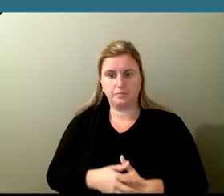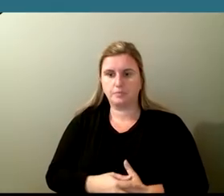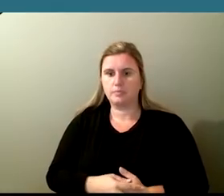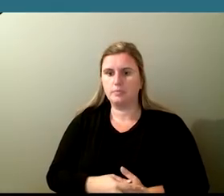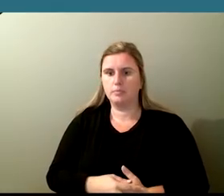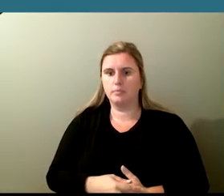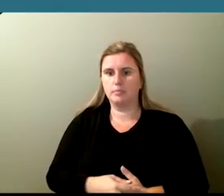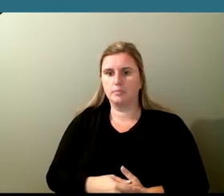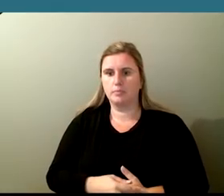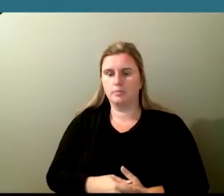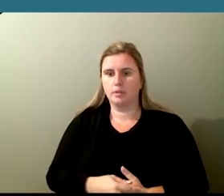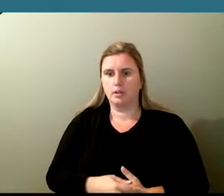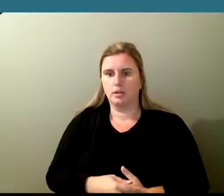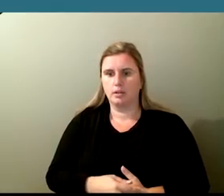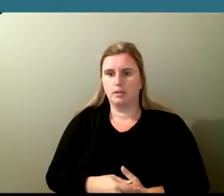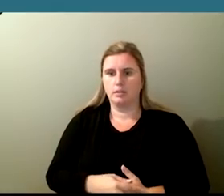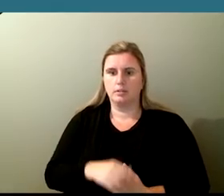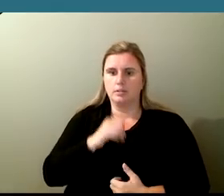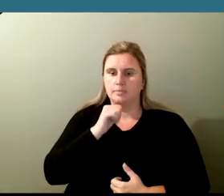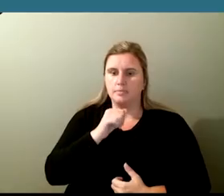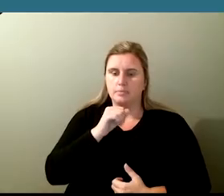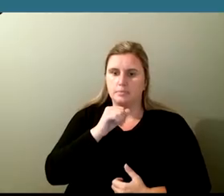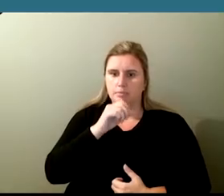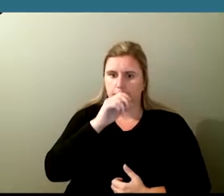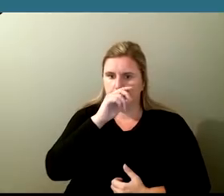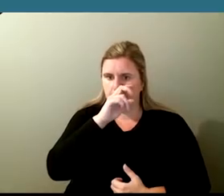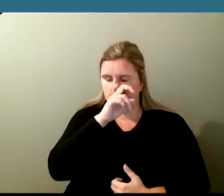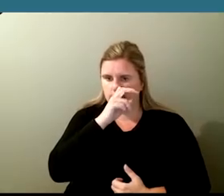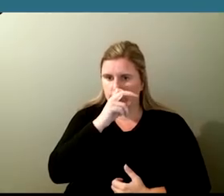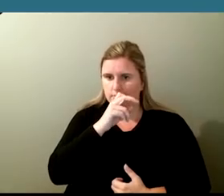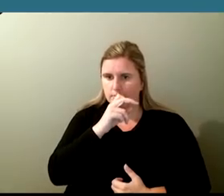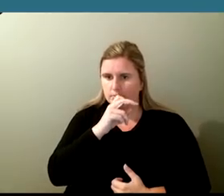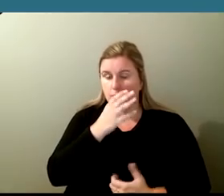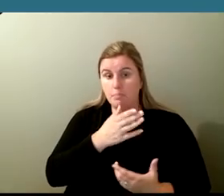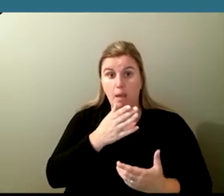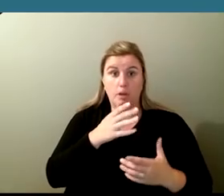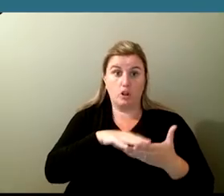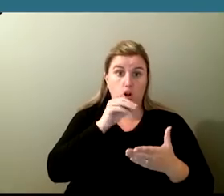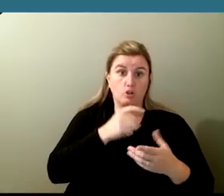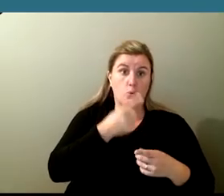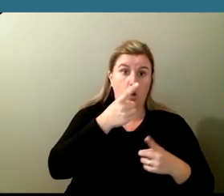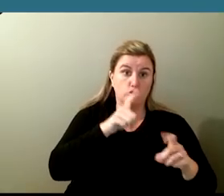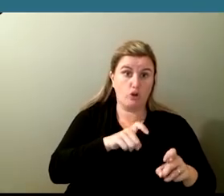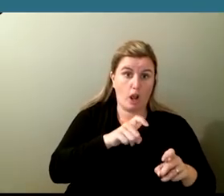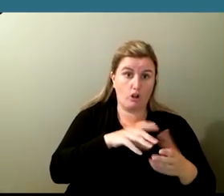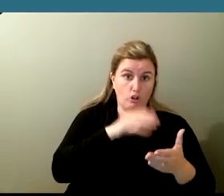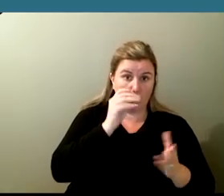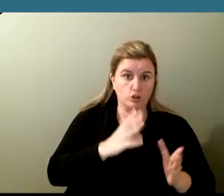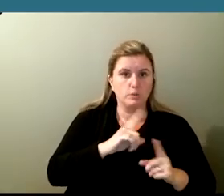not one trial. I mean, there may be learners, peer educators that are one trial learners. However, we must